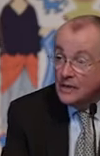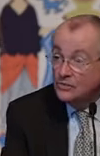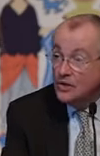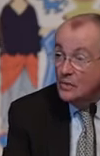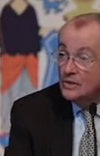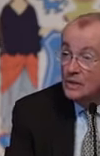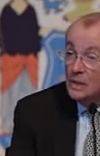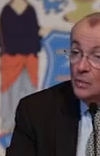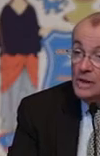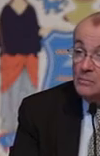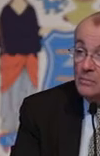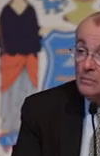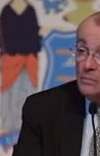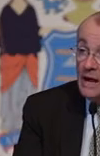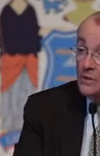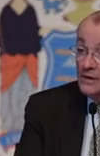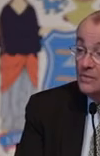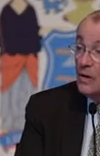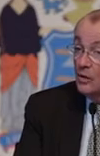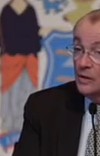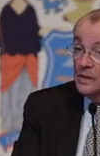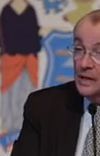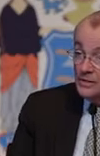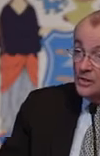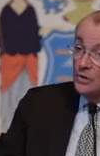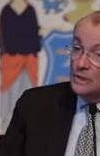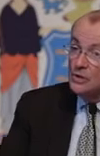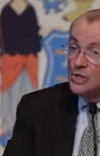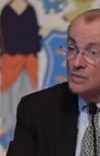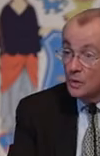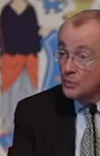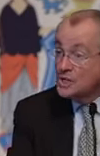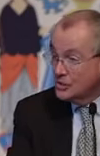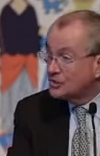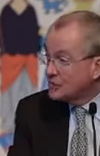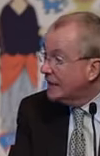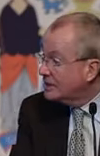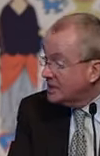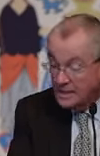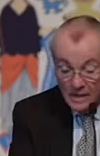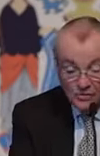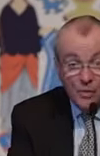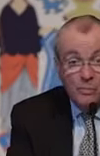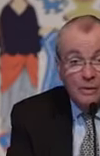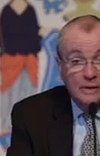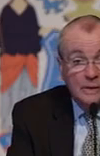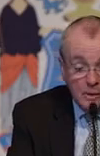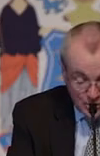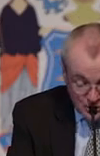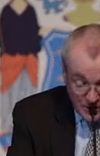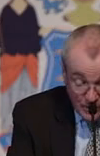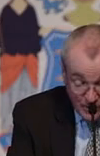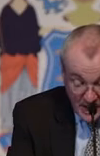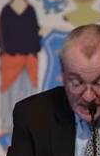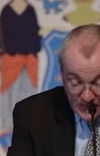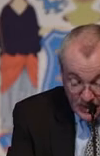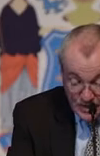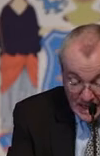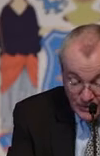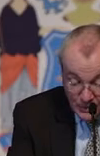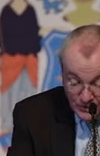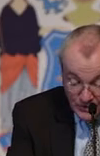Judy has noted, we migrated very early on under her leadership to a regional strategy. So importantly, we were joined both by